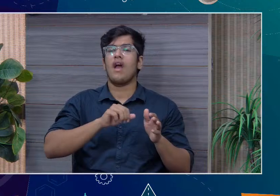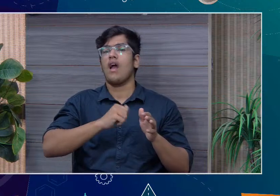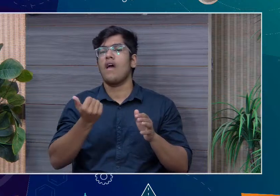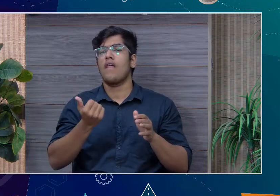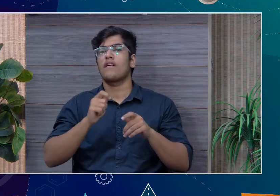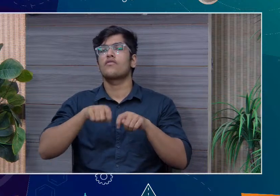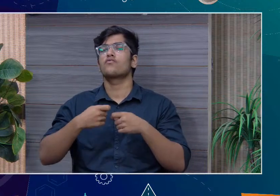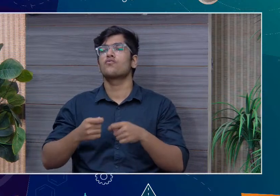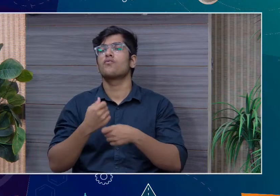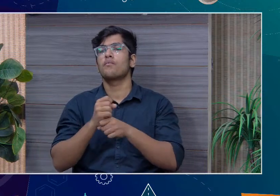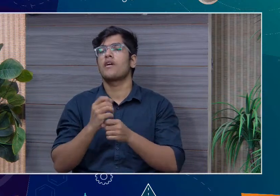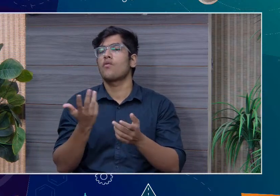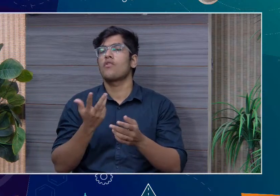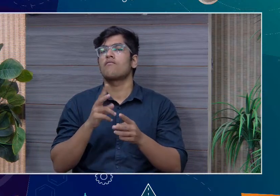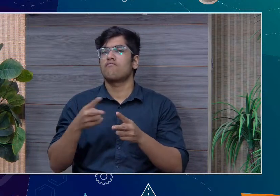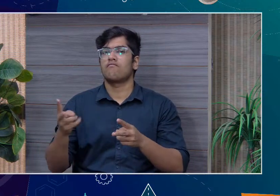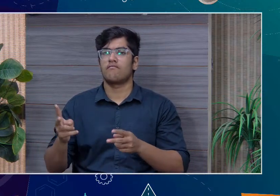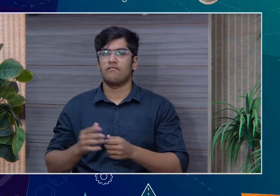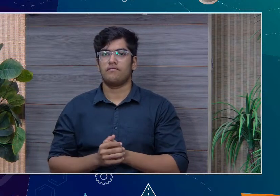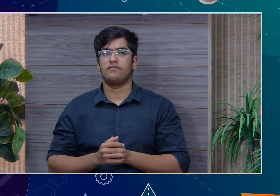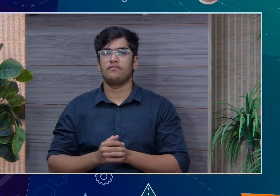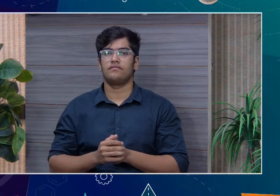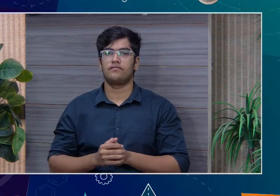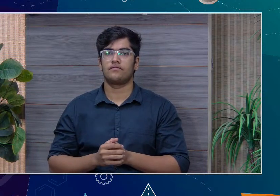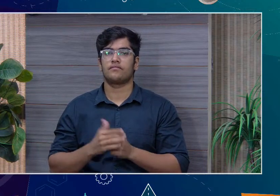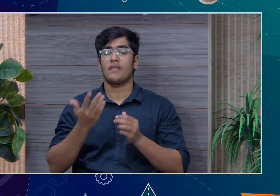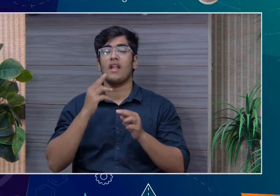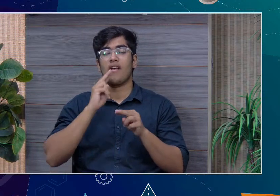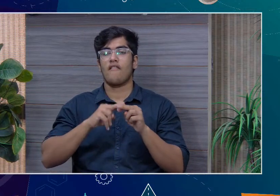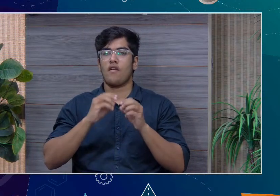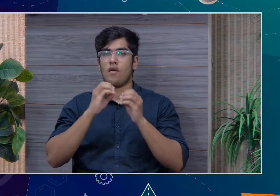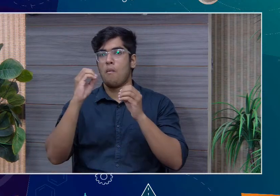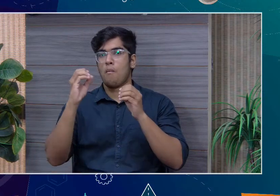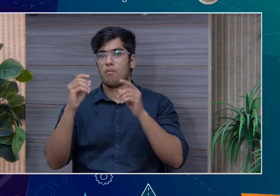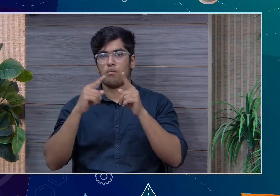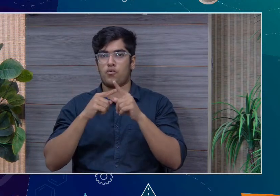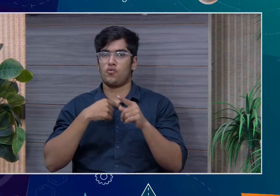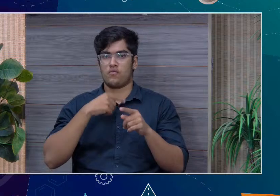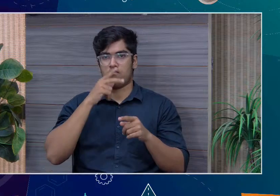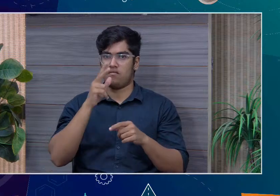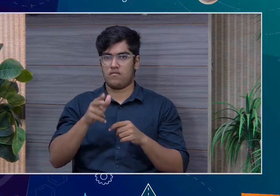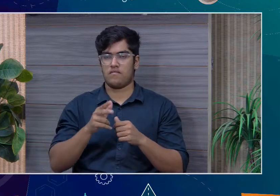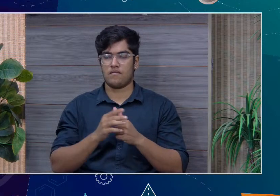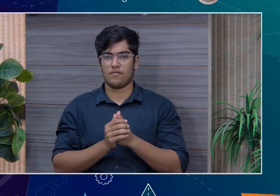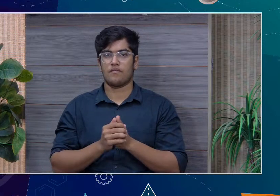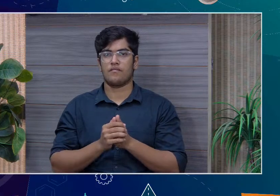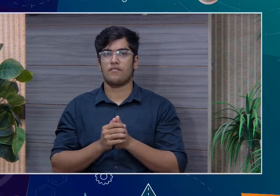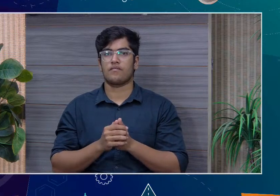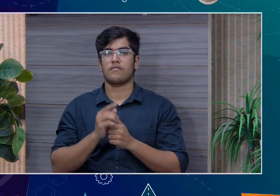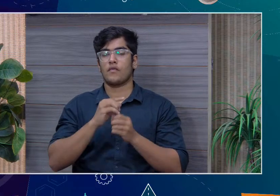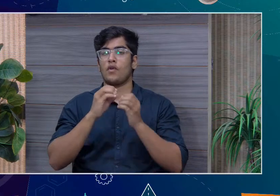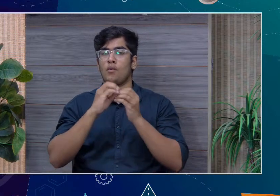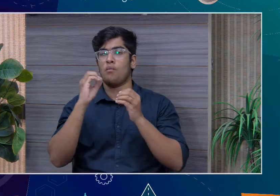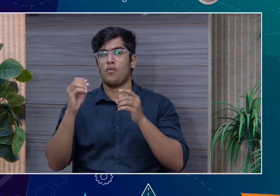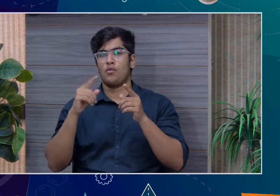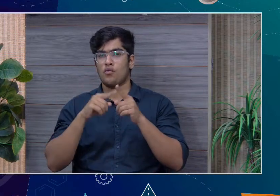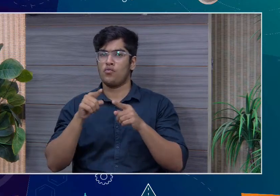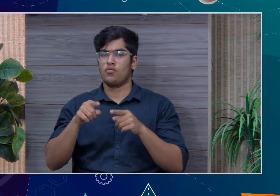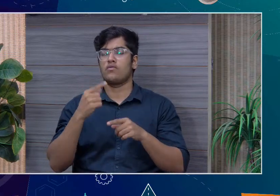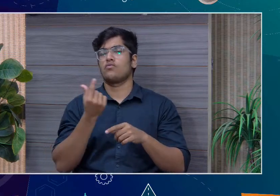or boots? Ma'am, basically when we are talking about boots only, the author has also told that boots were generally